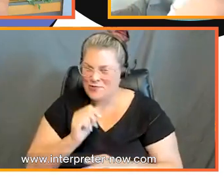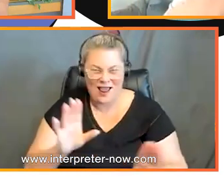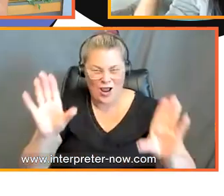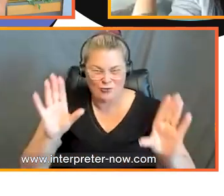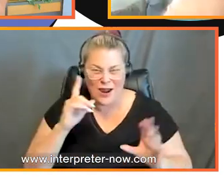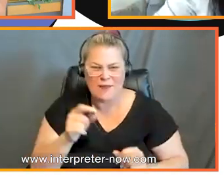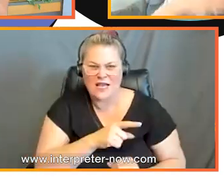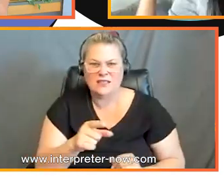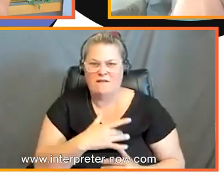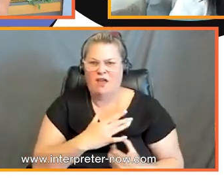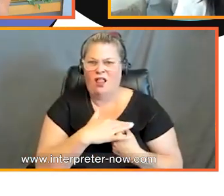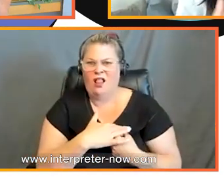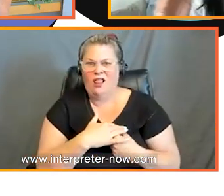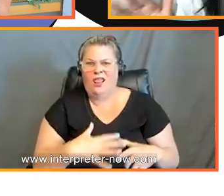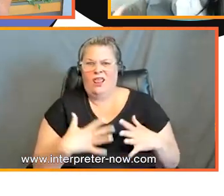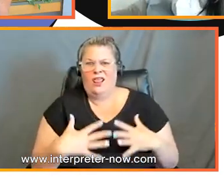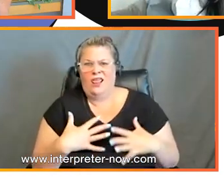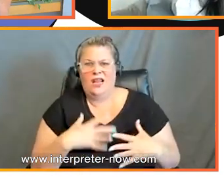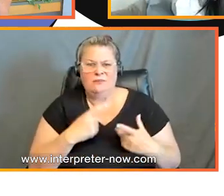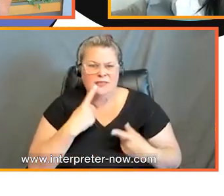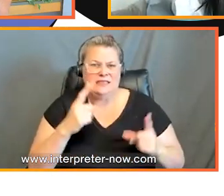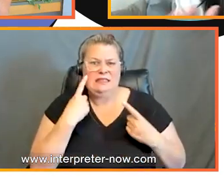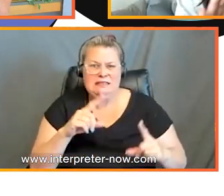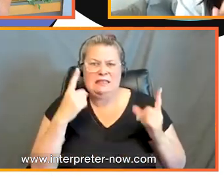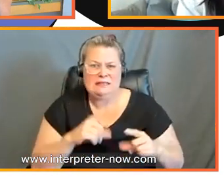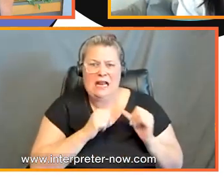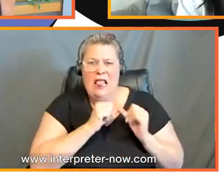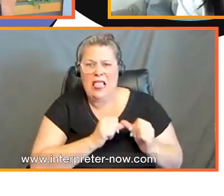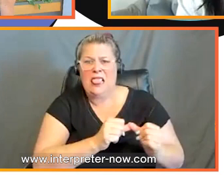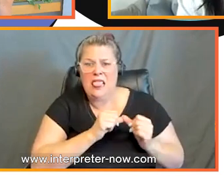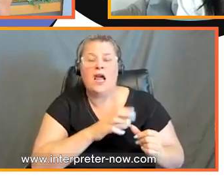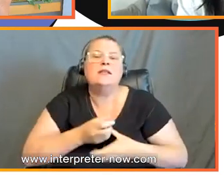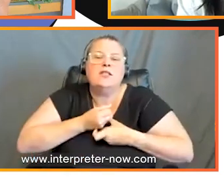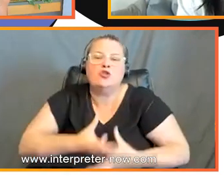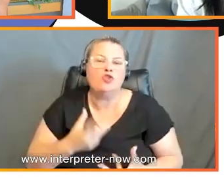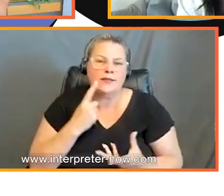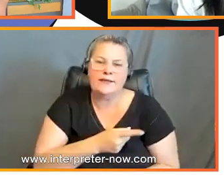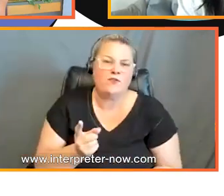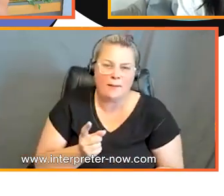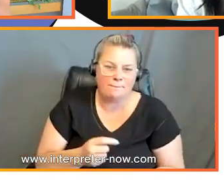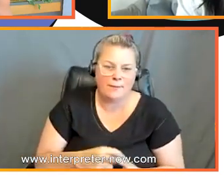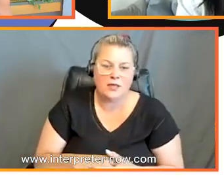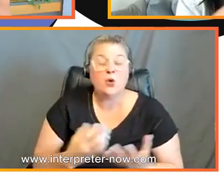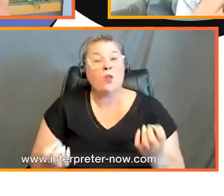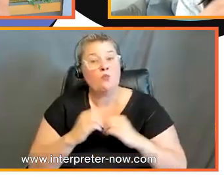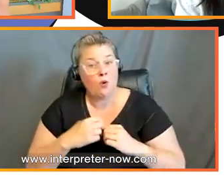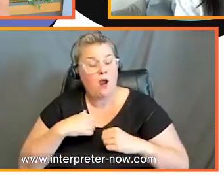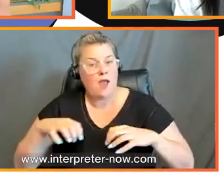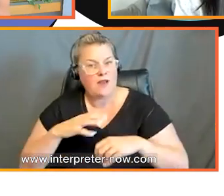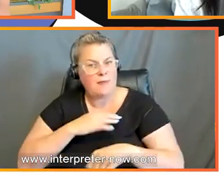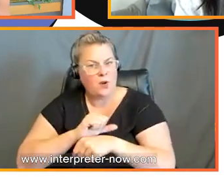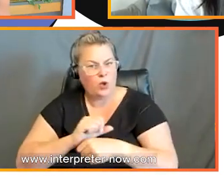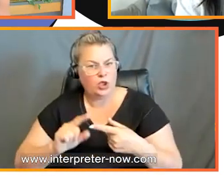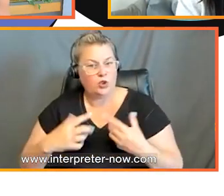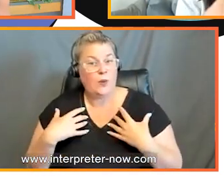be succeeding and achieving and churning, and it can be exhausting for them. Now, the more I have done my work to heal and build my